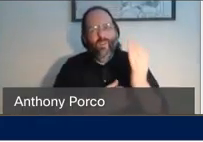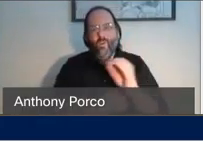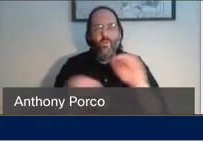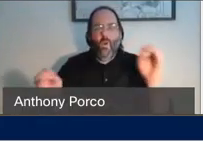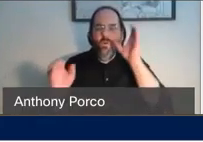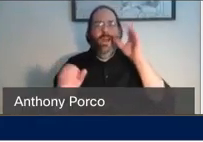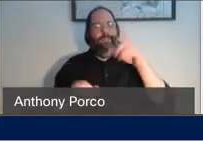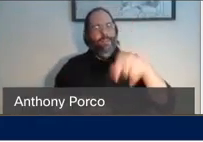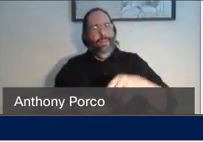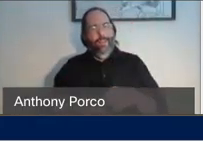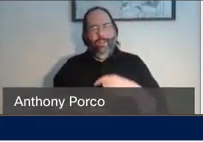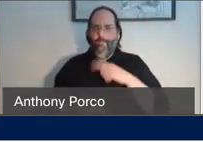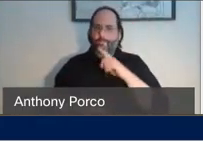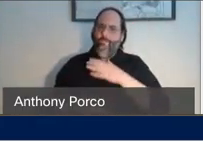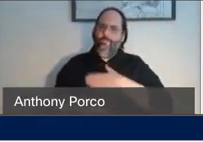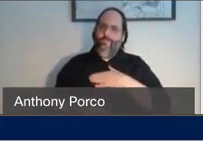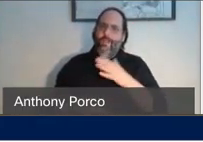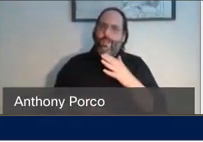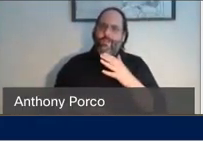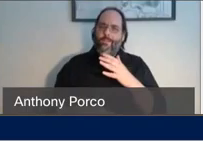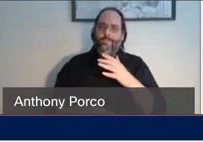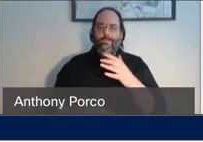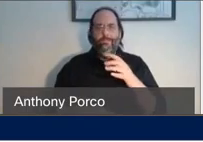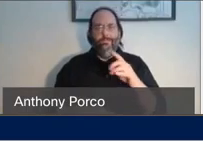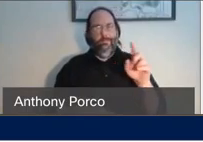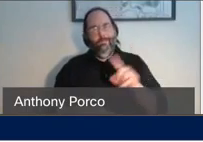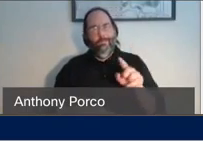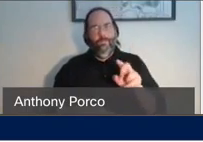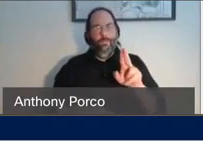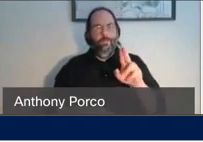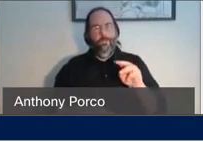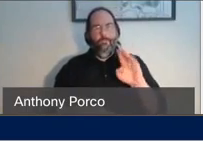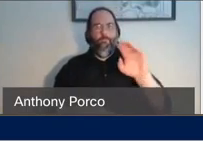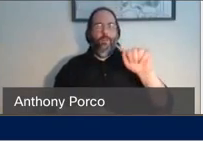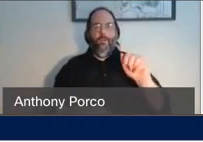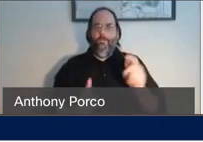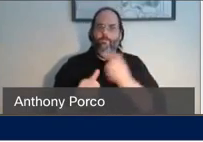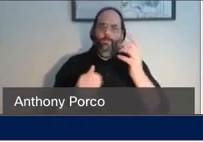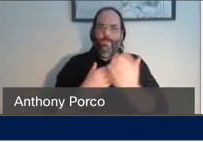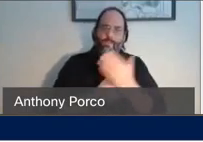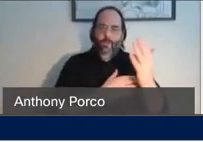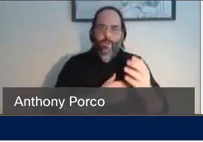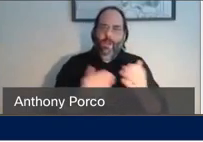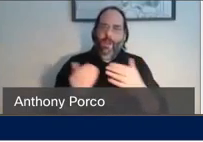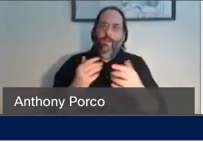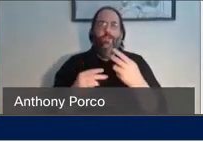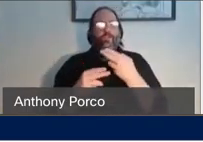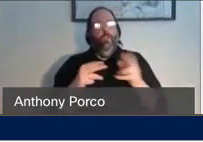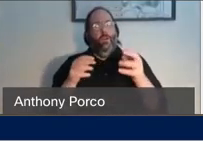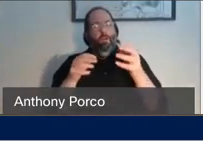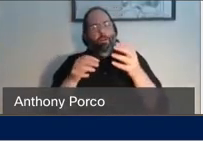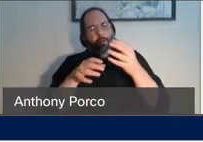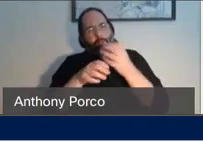really appreciate it, that early morning Zumba. So I just wanted to give a snapshot